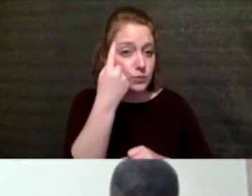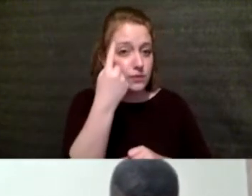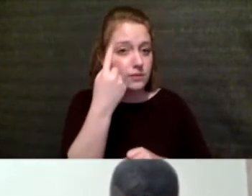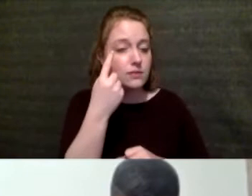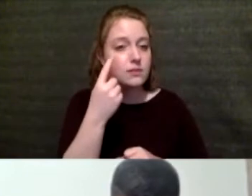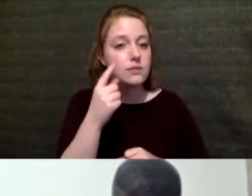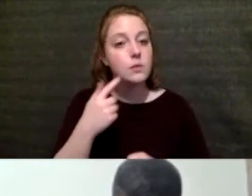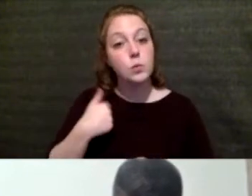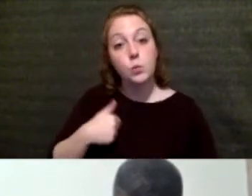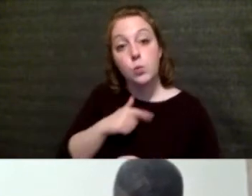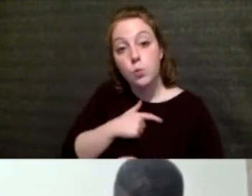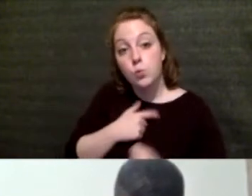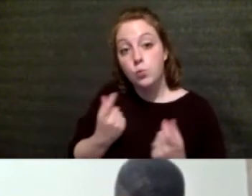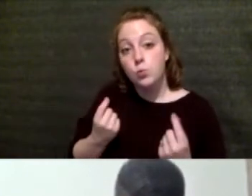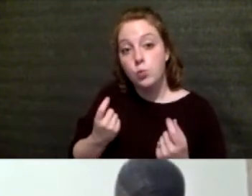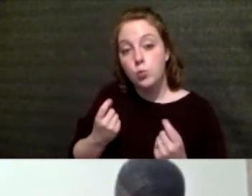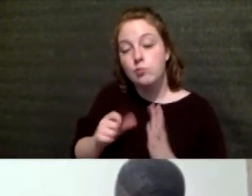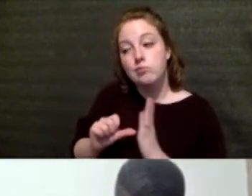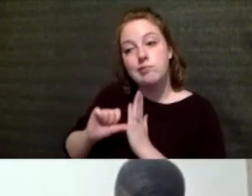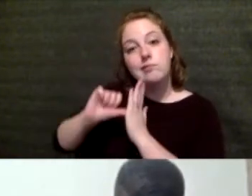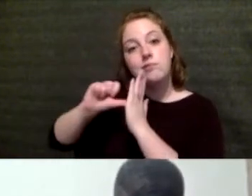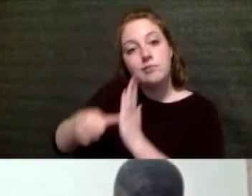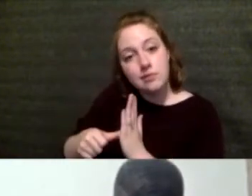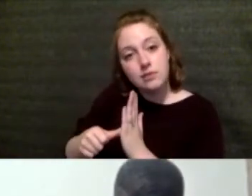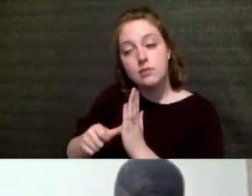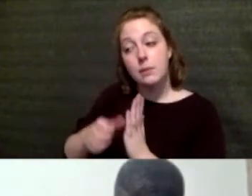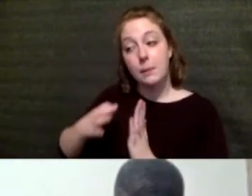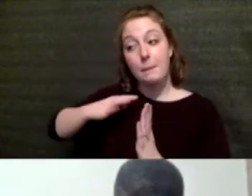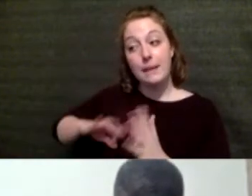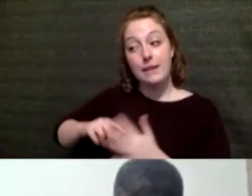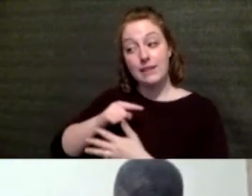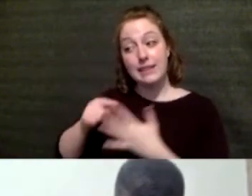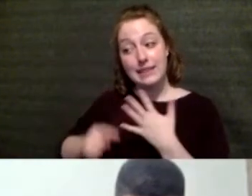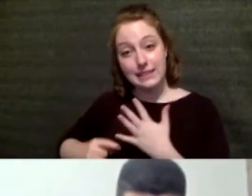accentuate what they're getting out of it.